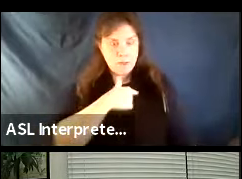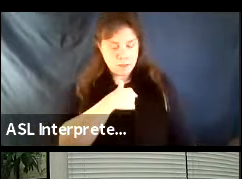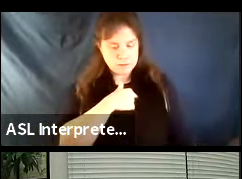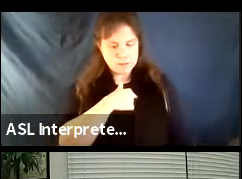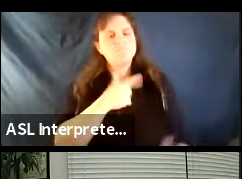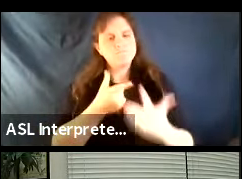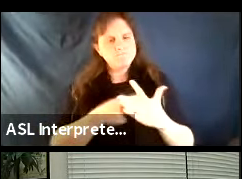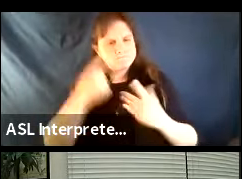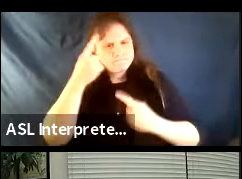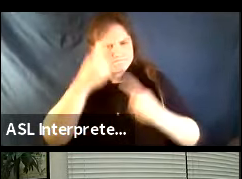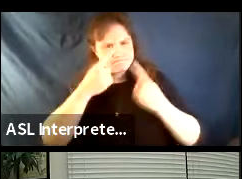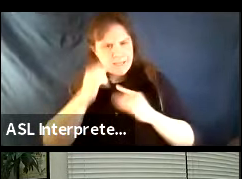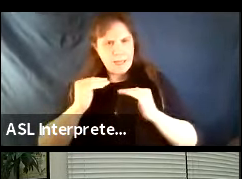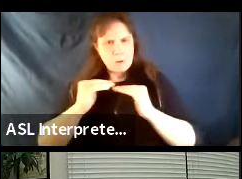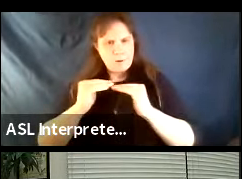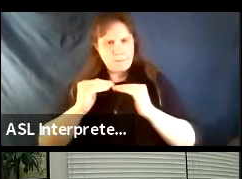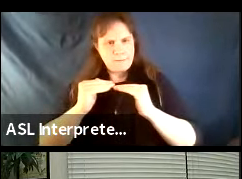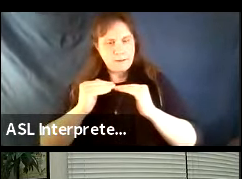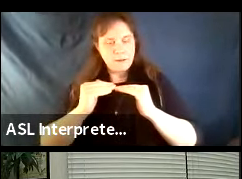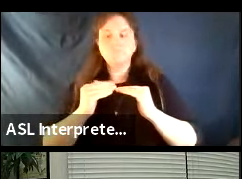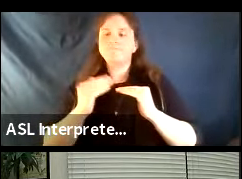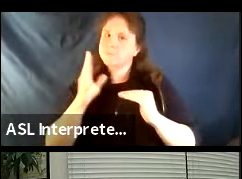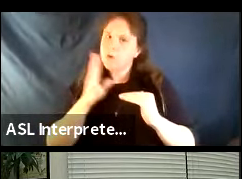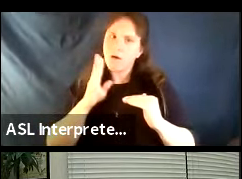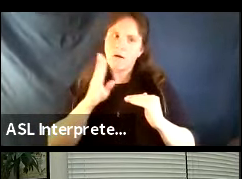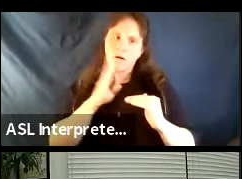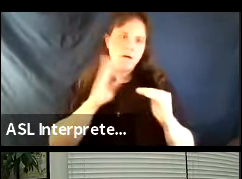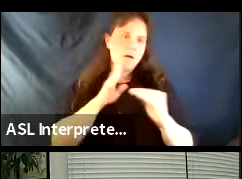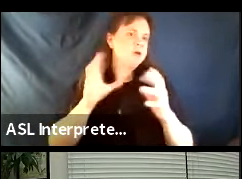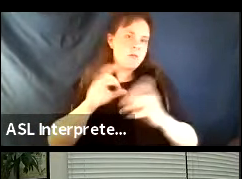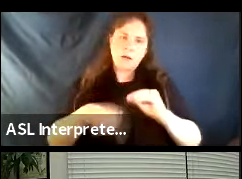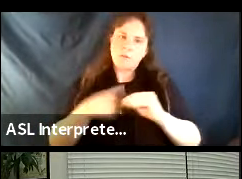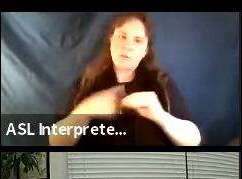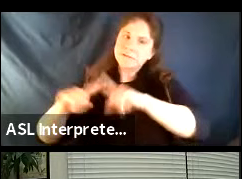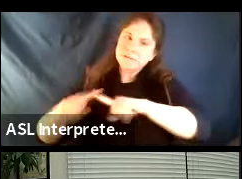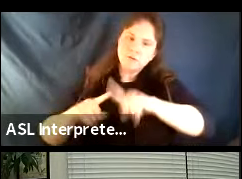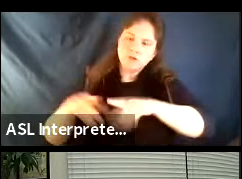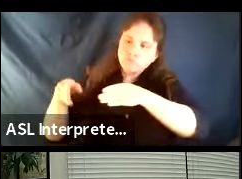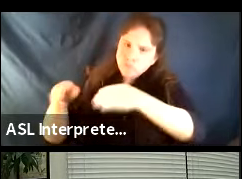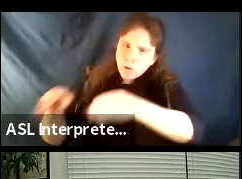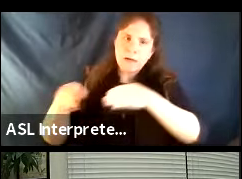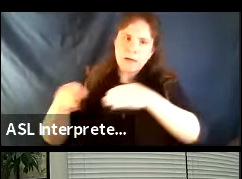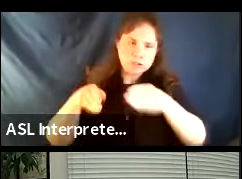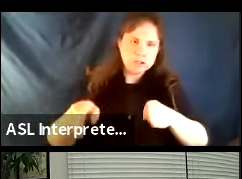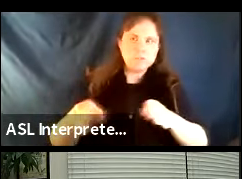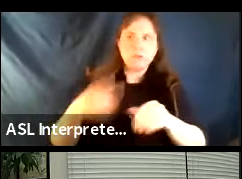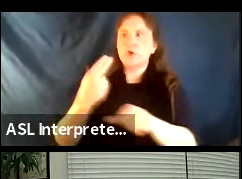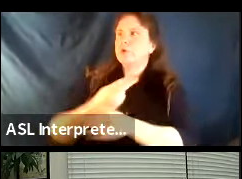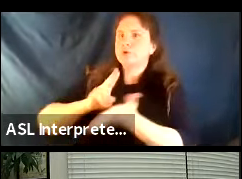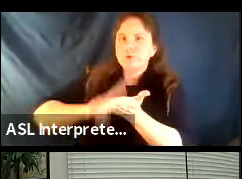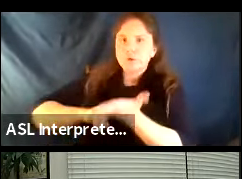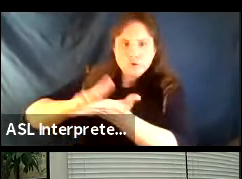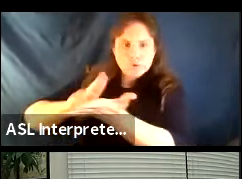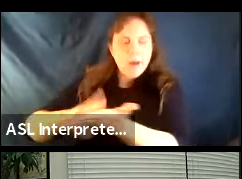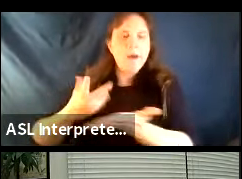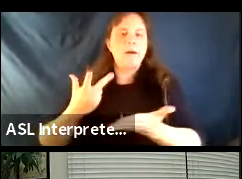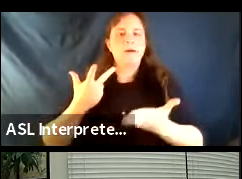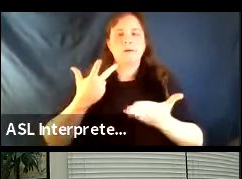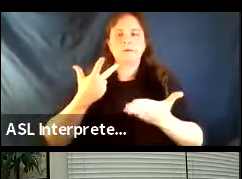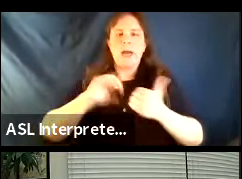about equity. We've talked a lot about the different strategies moving forward, whether it's contractually, what equity looks like in terms of